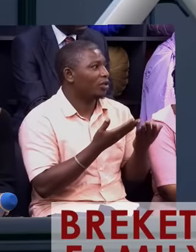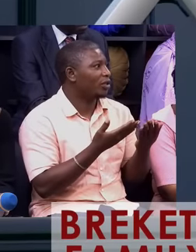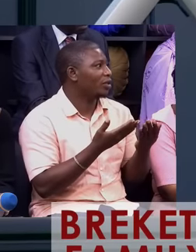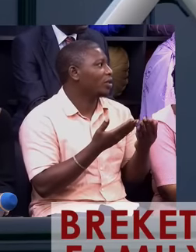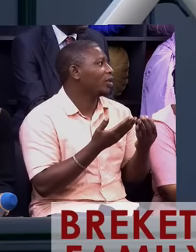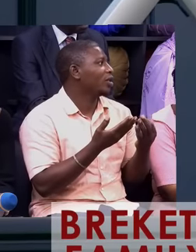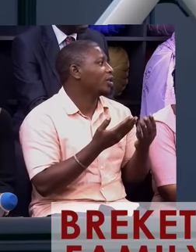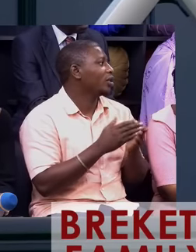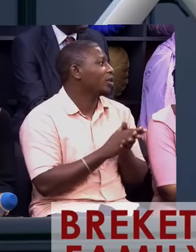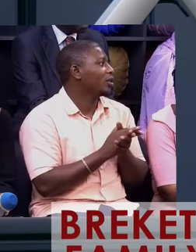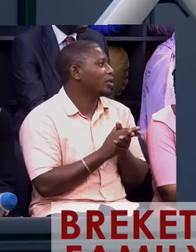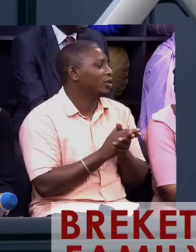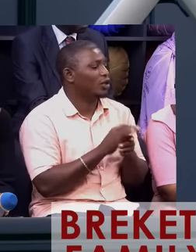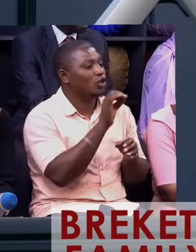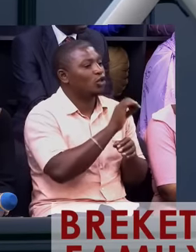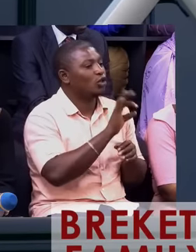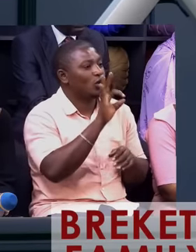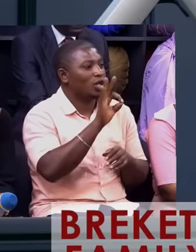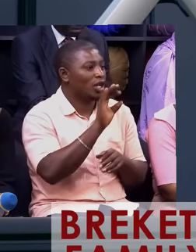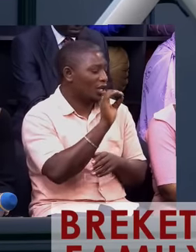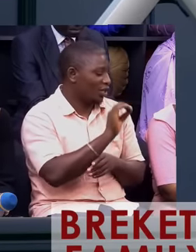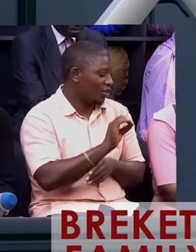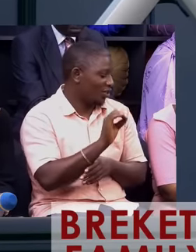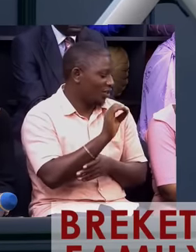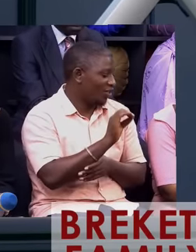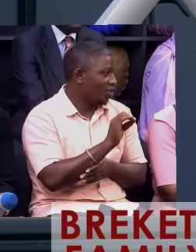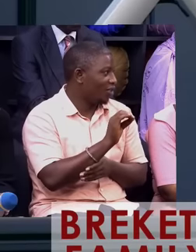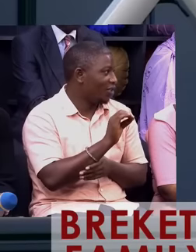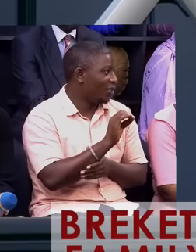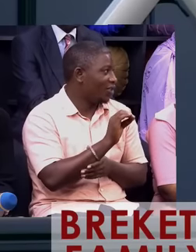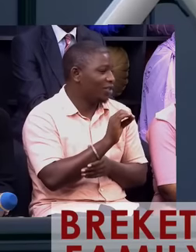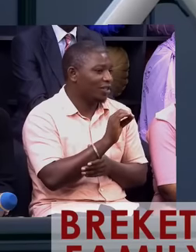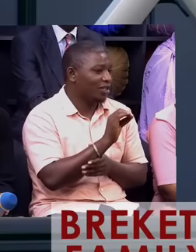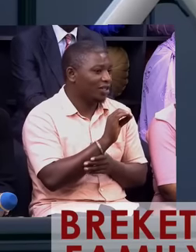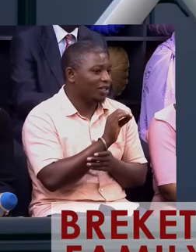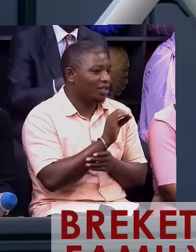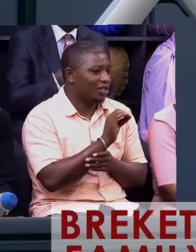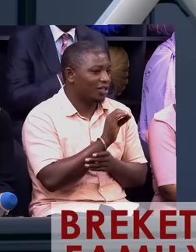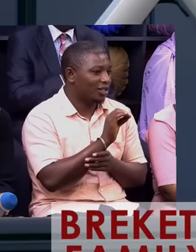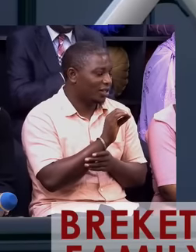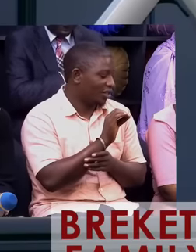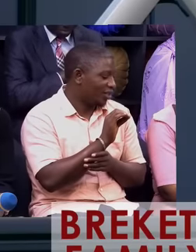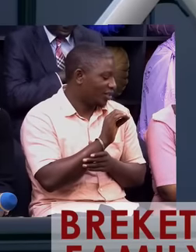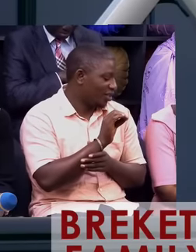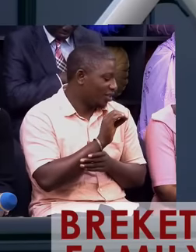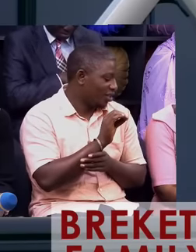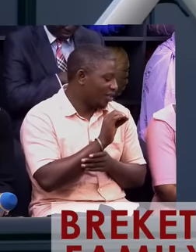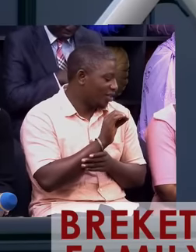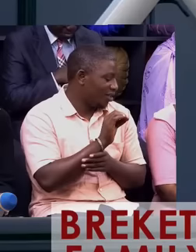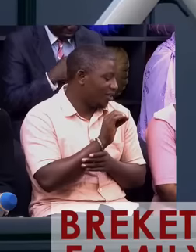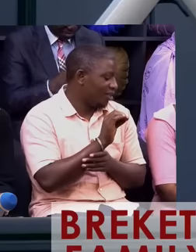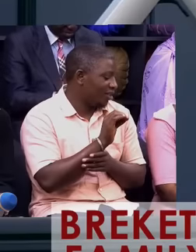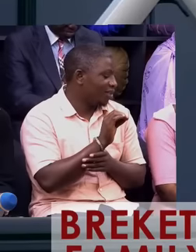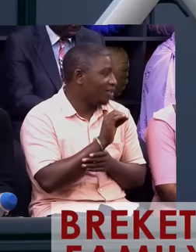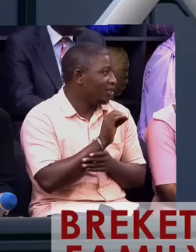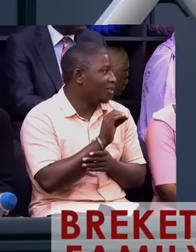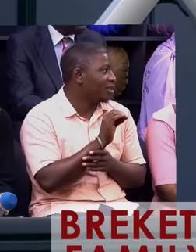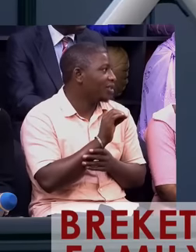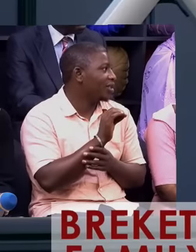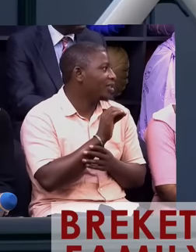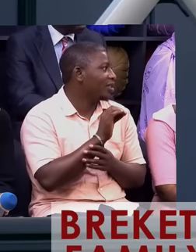whats okay 090 okay sir sir okay